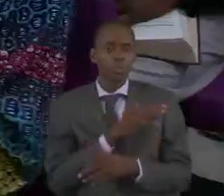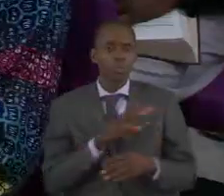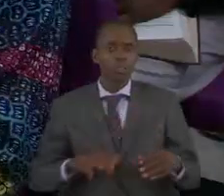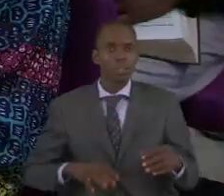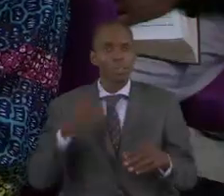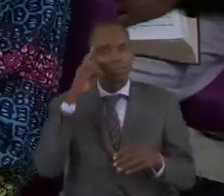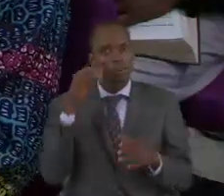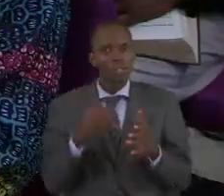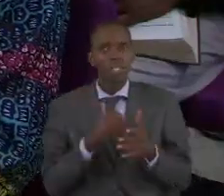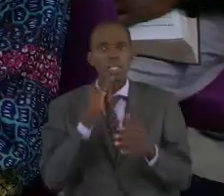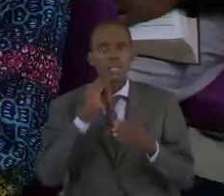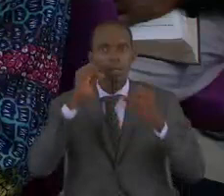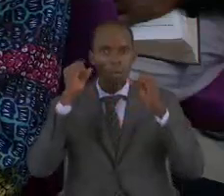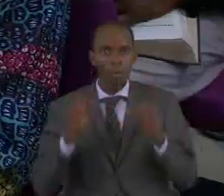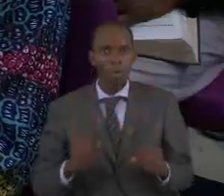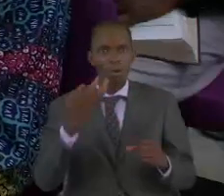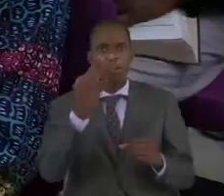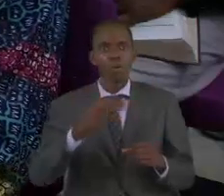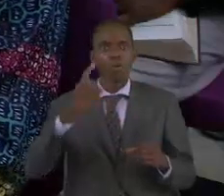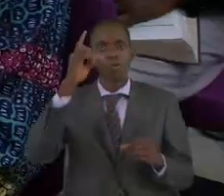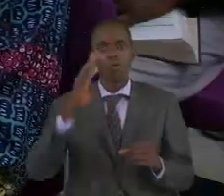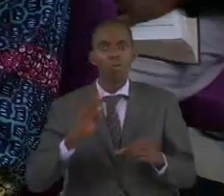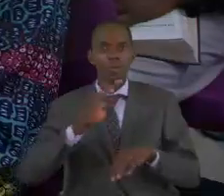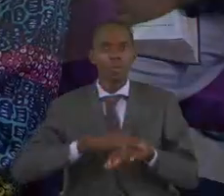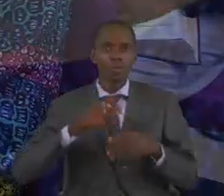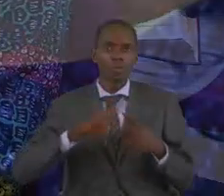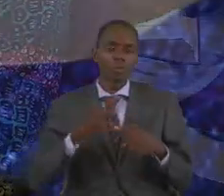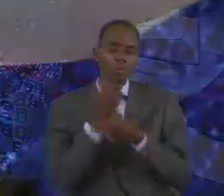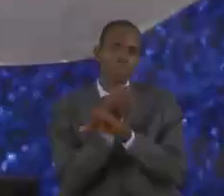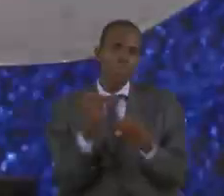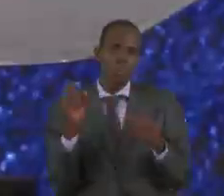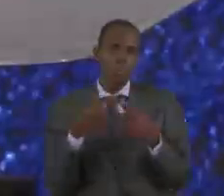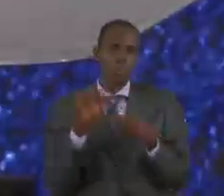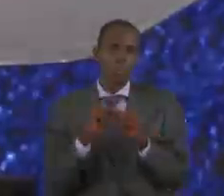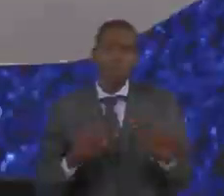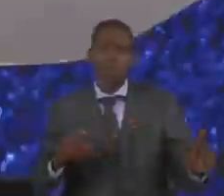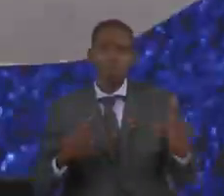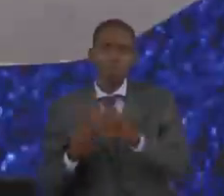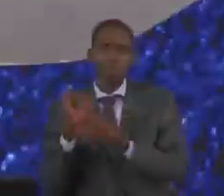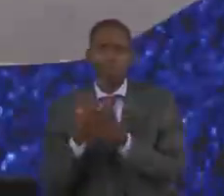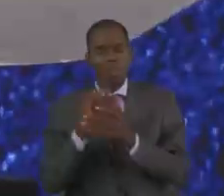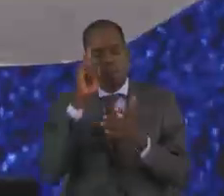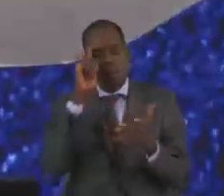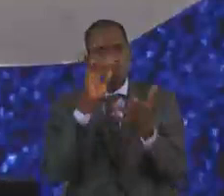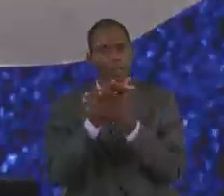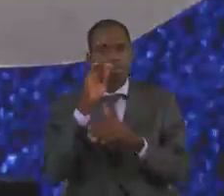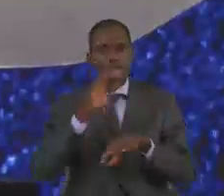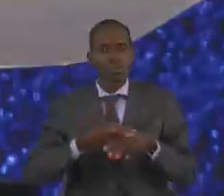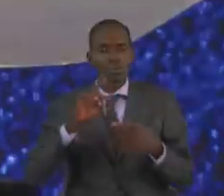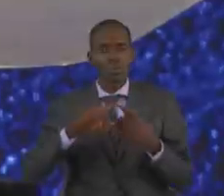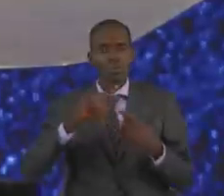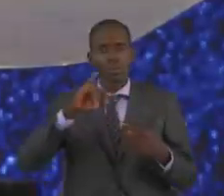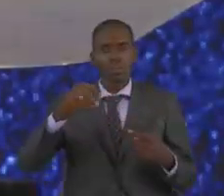the power of God unto salvation to everyone that believeth, to the Jew